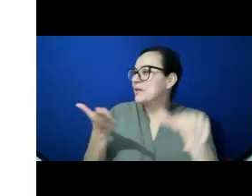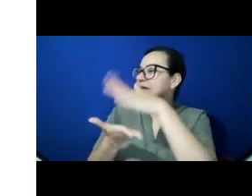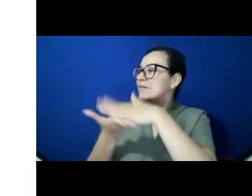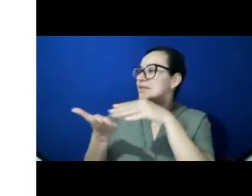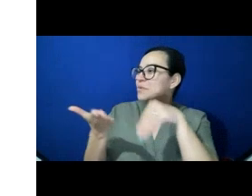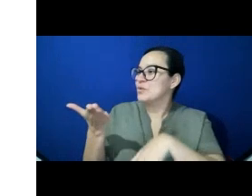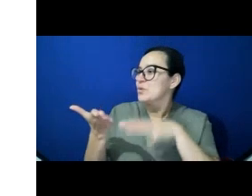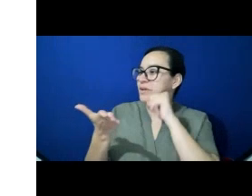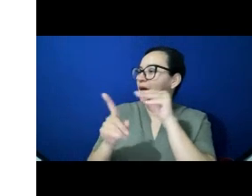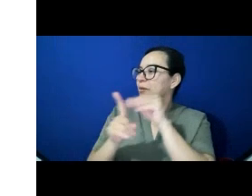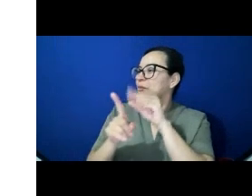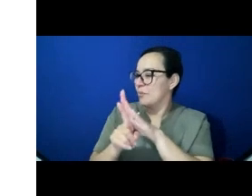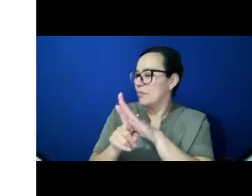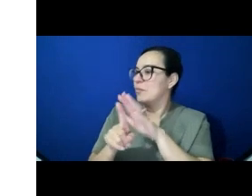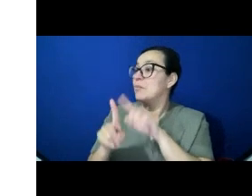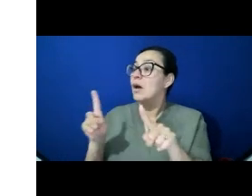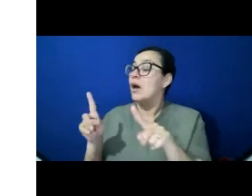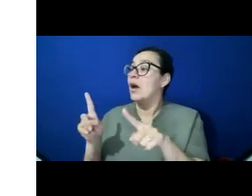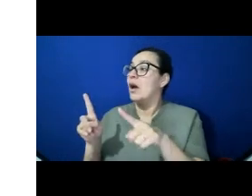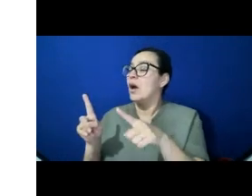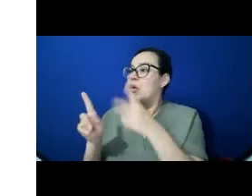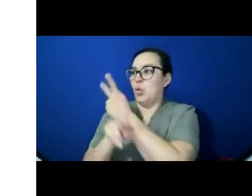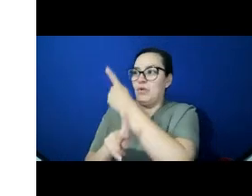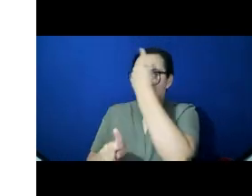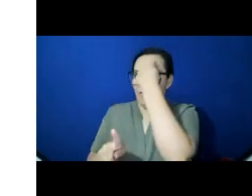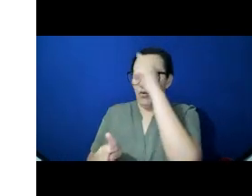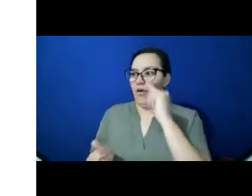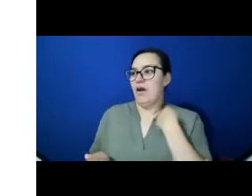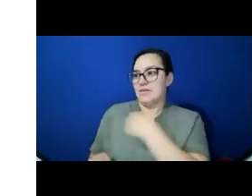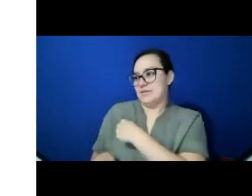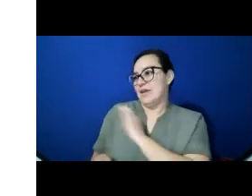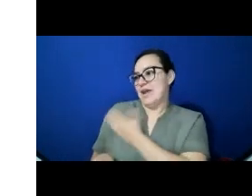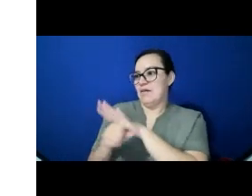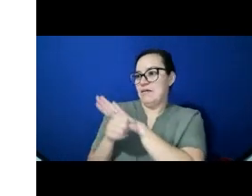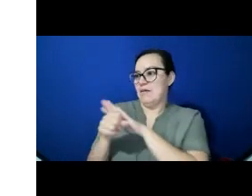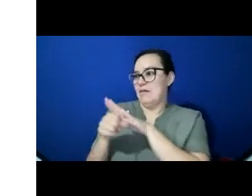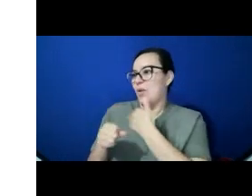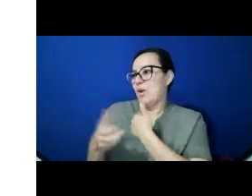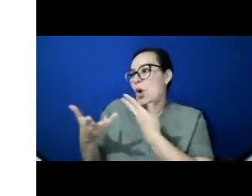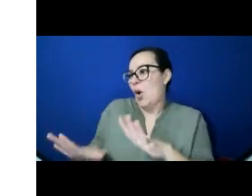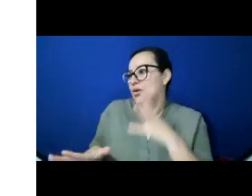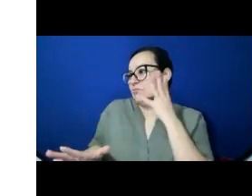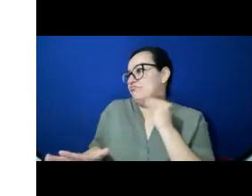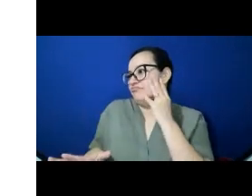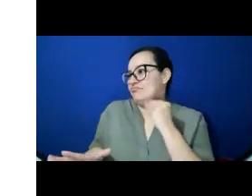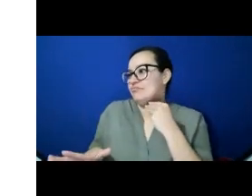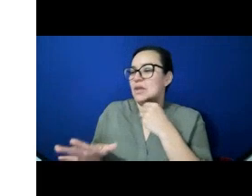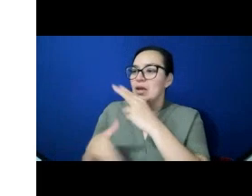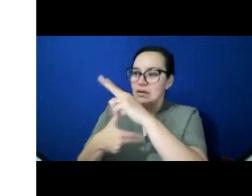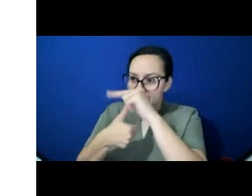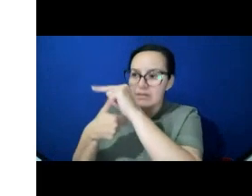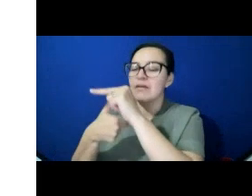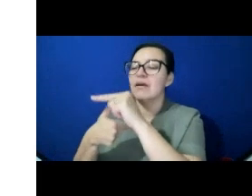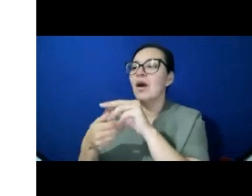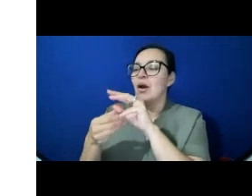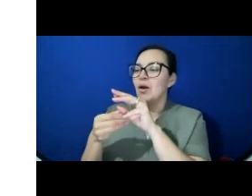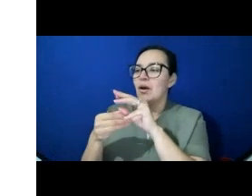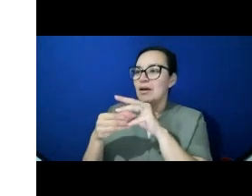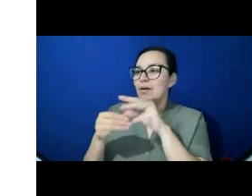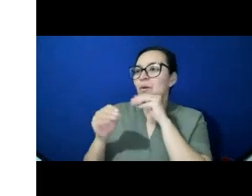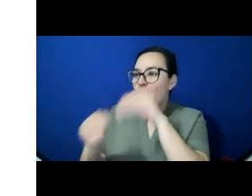believe in the high school and in the region we live where we are experiencing cyclones and extreme